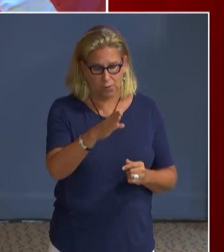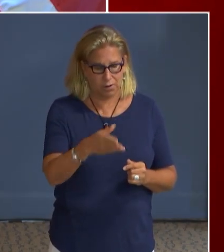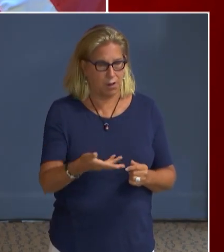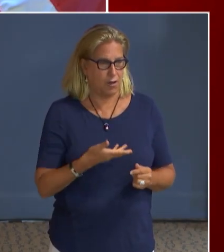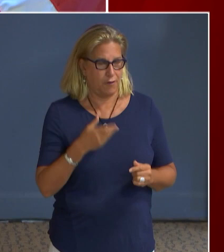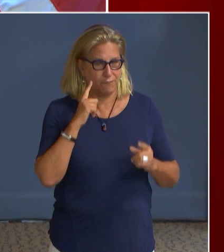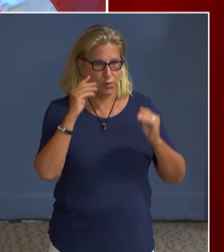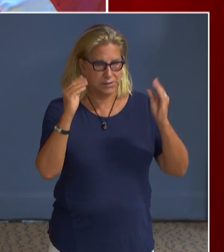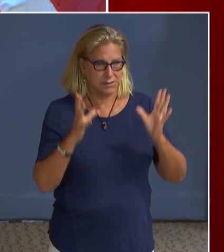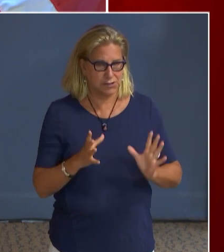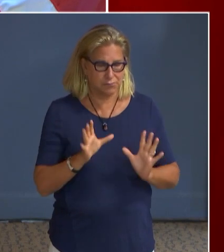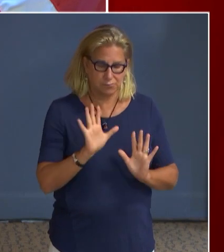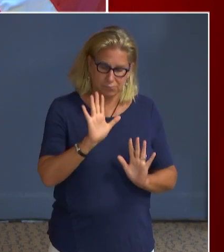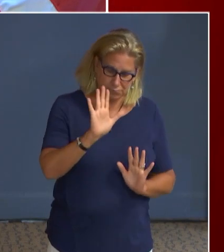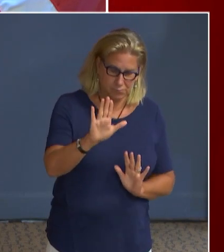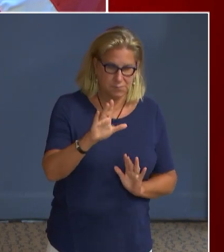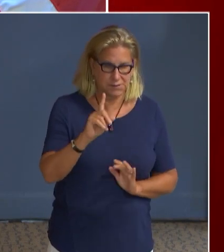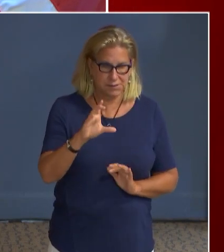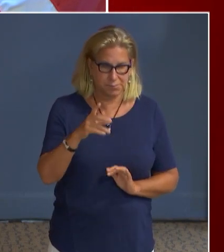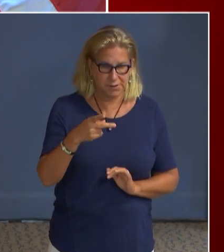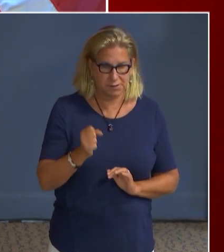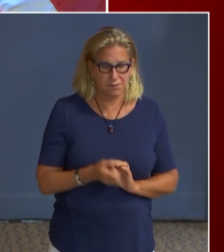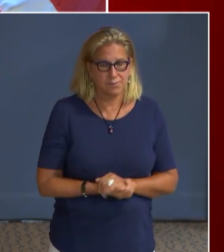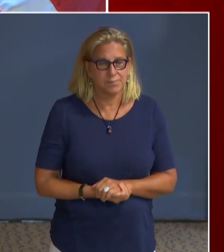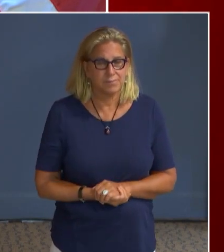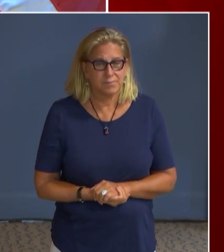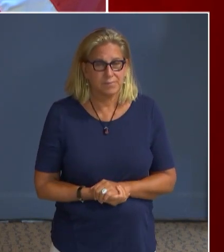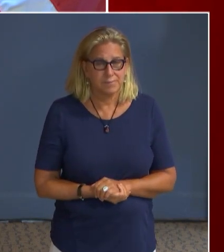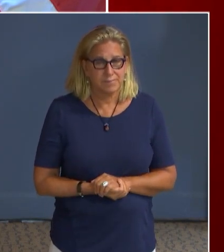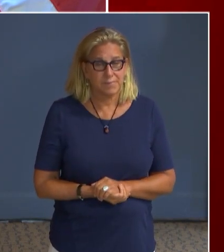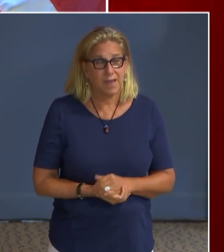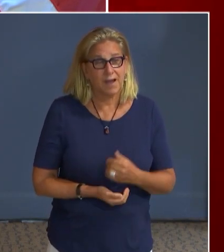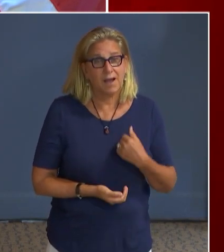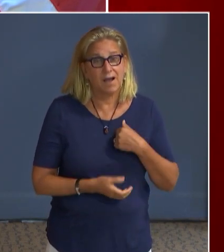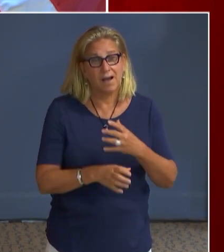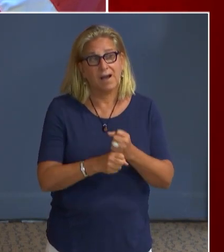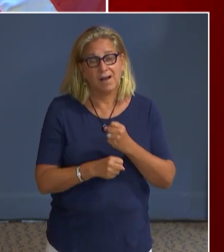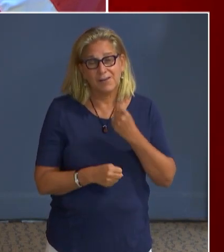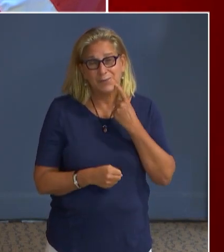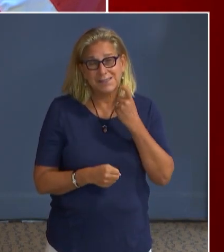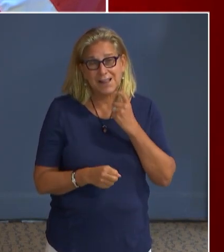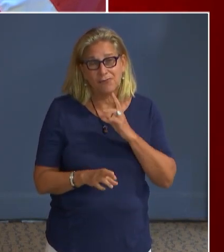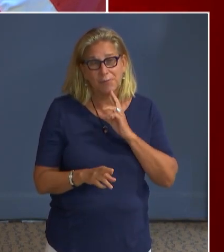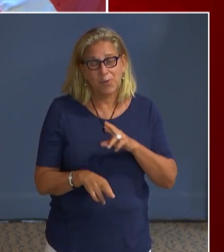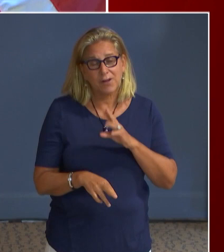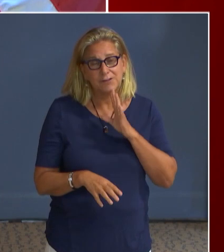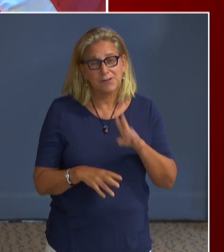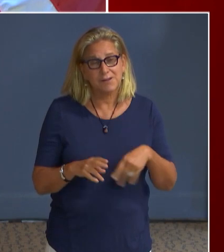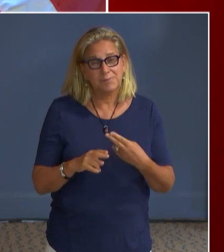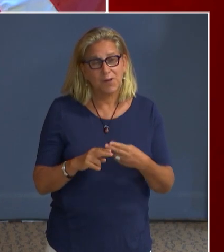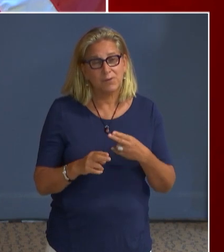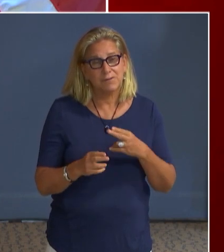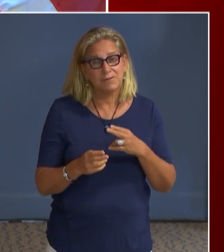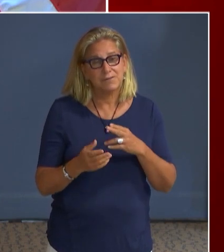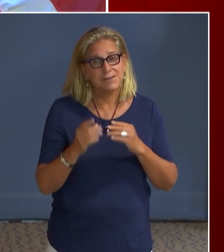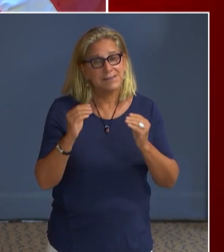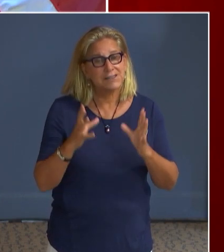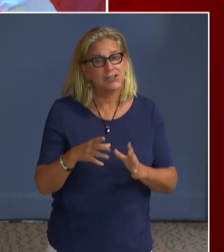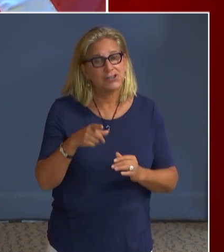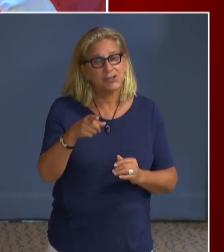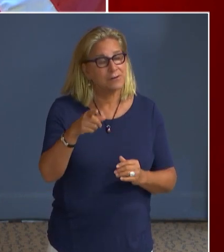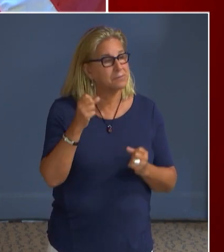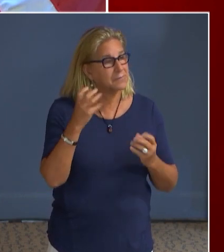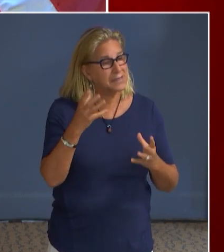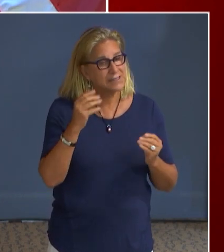my last report was that they saw about the same number of teachers not returning as in previous years.